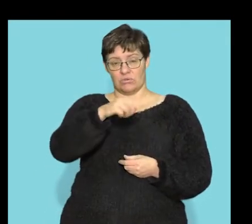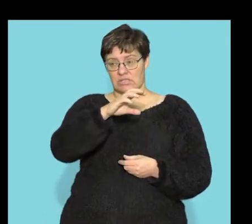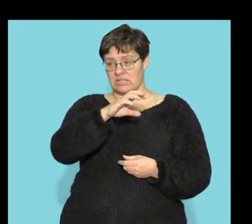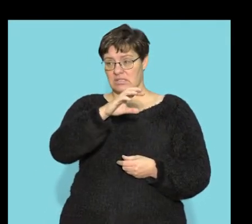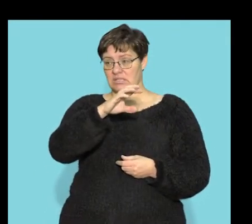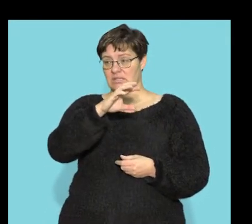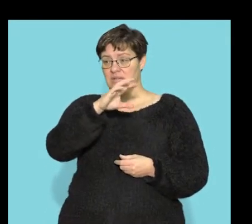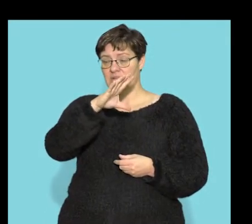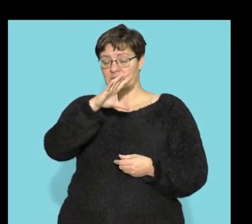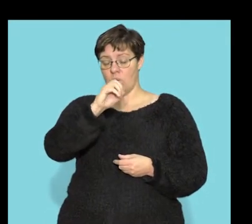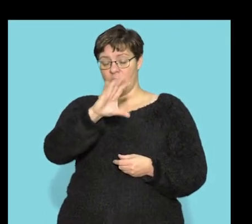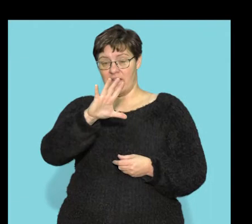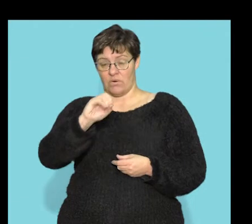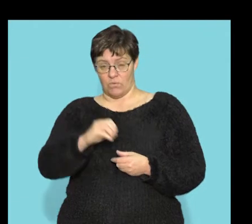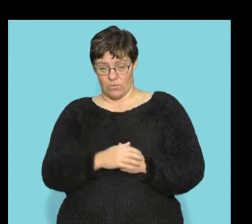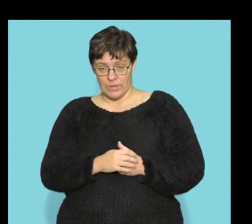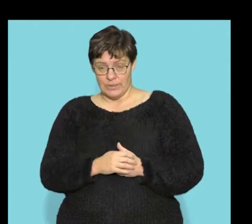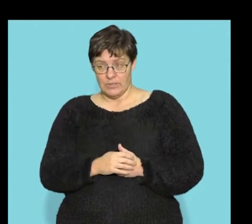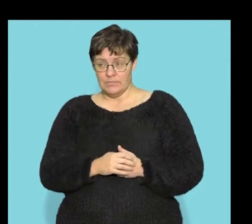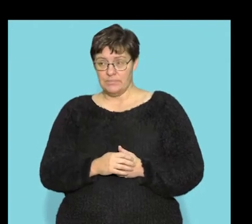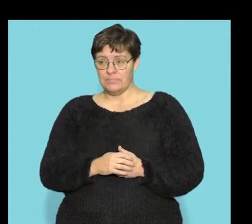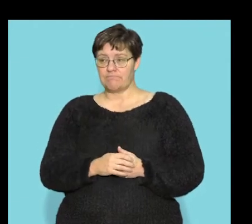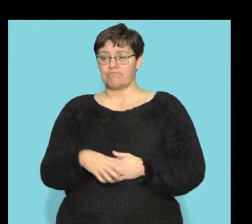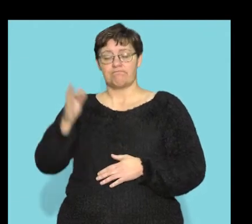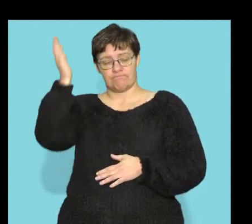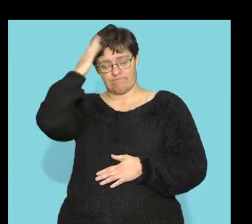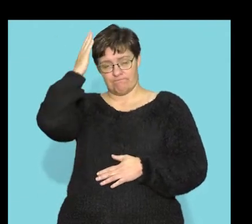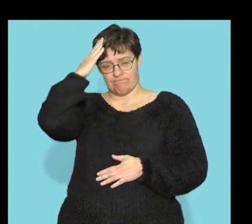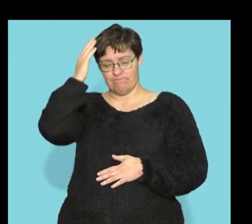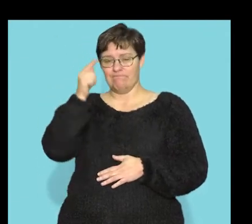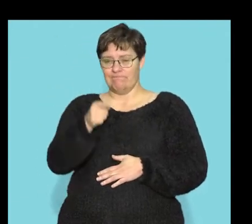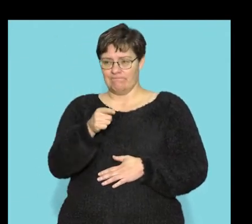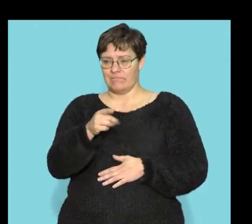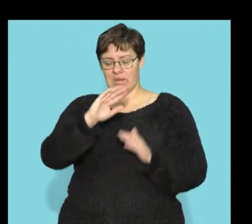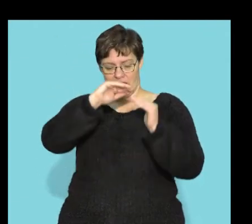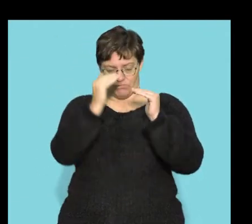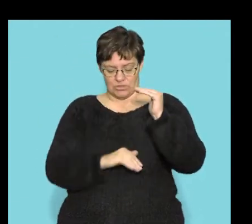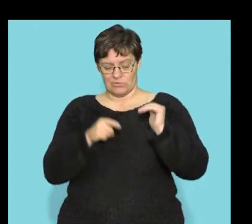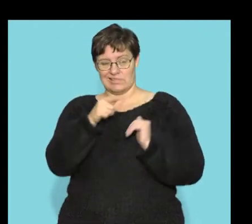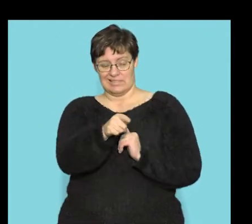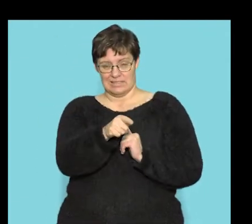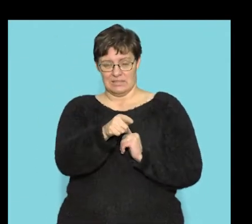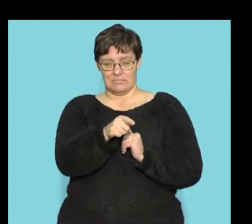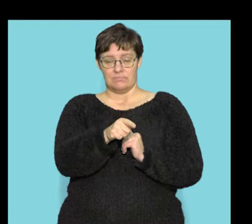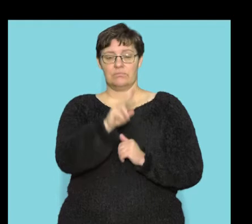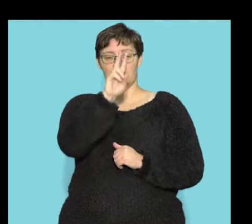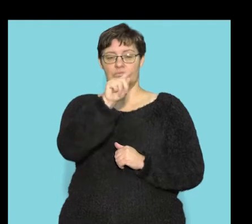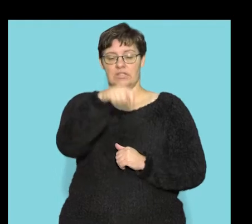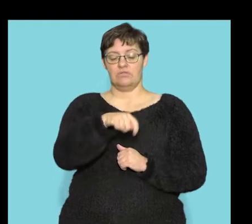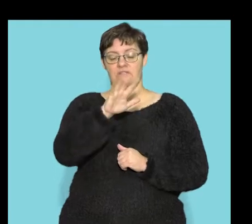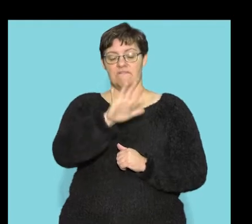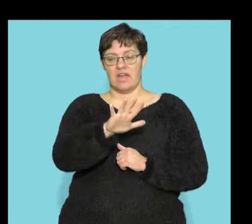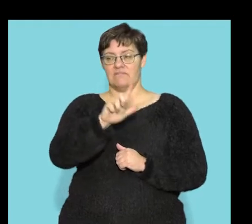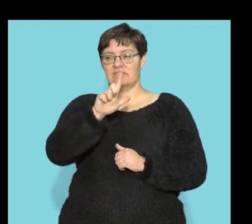13,050. So therefore, I know now that I must reduce that provision by